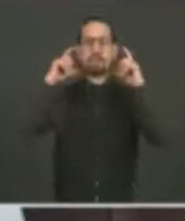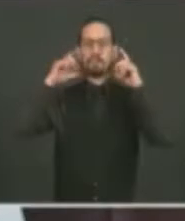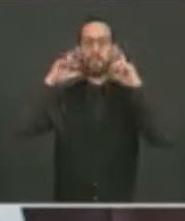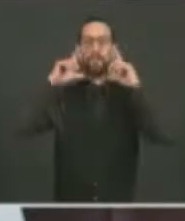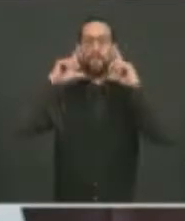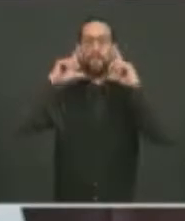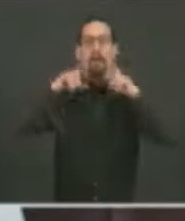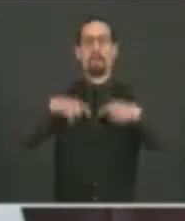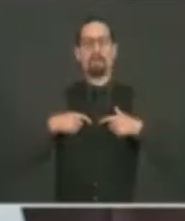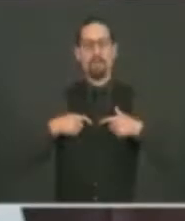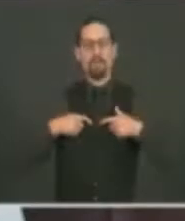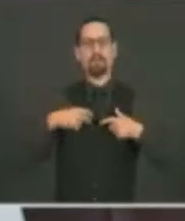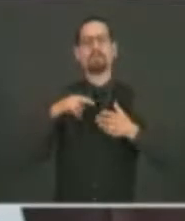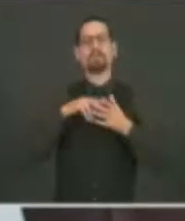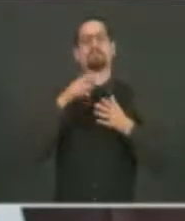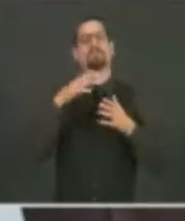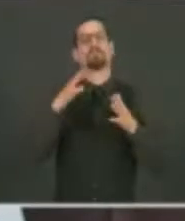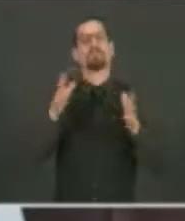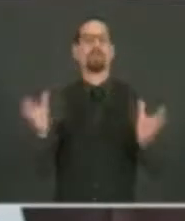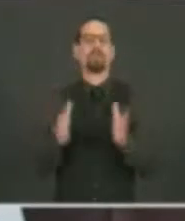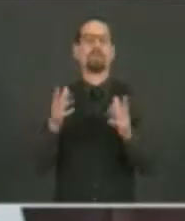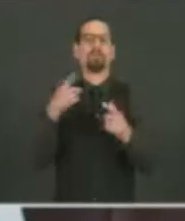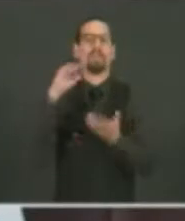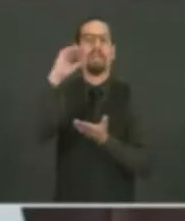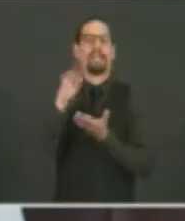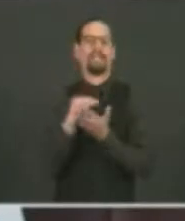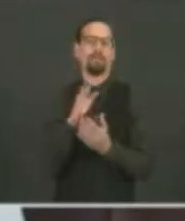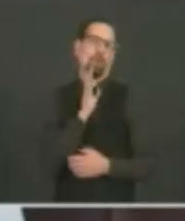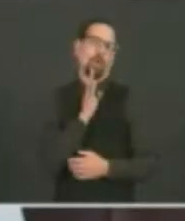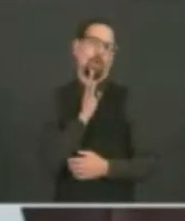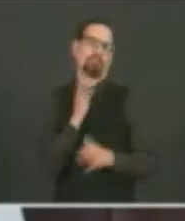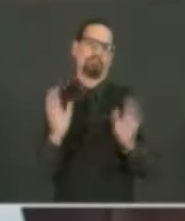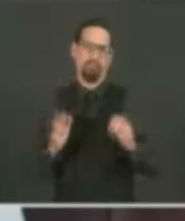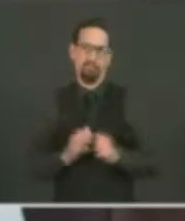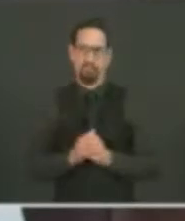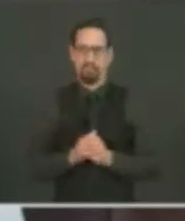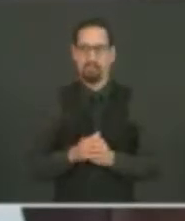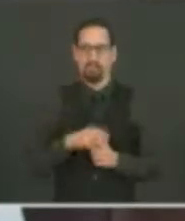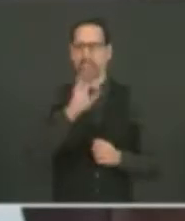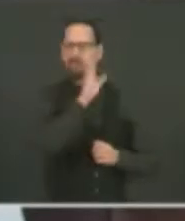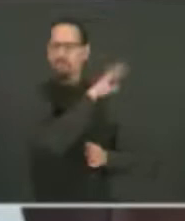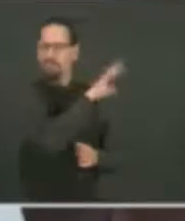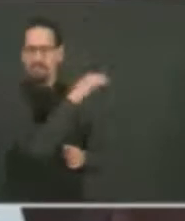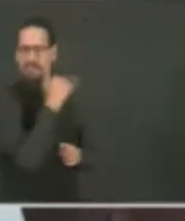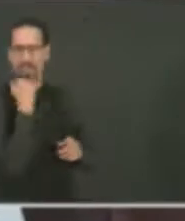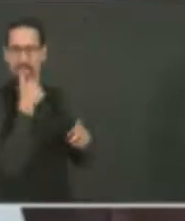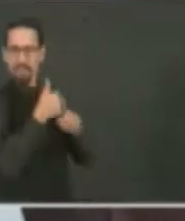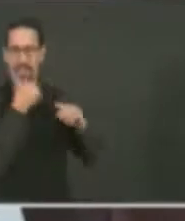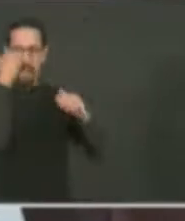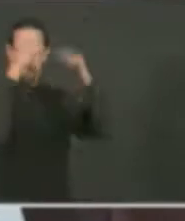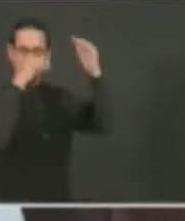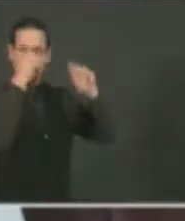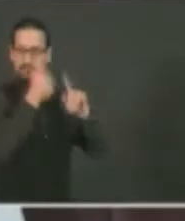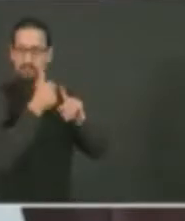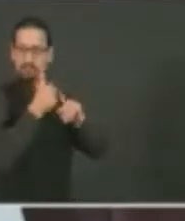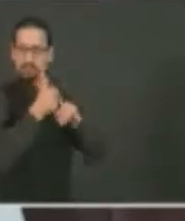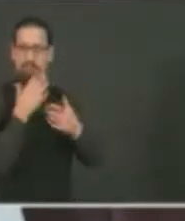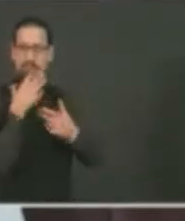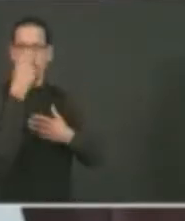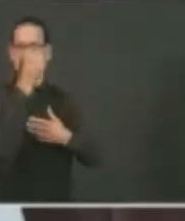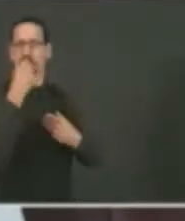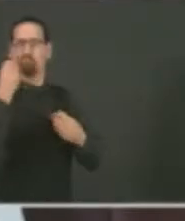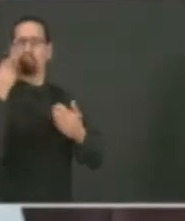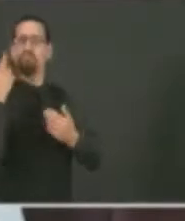but adults who go to a restaurant, you don't expect them to sit and either not talk to each other or not take off their masks to eat. So